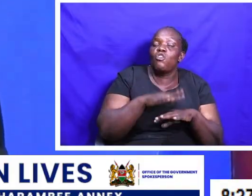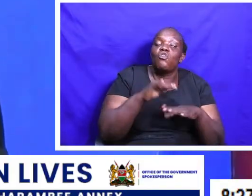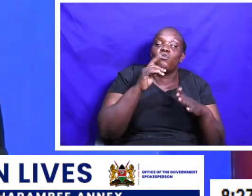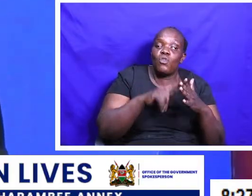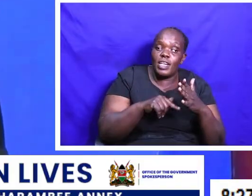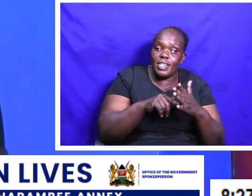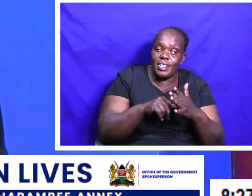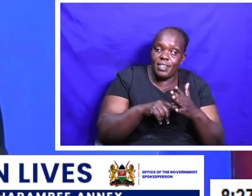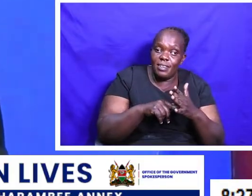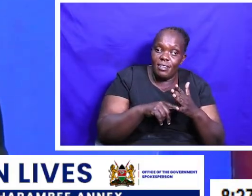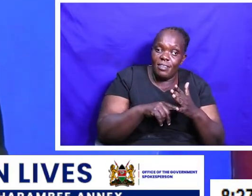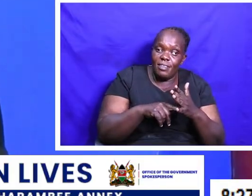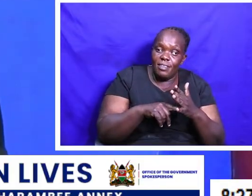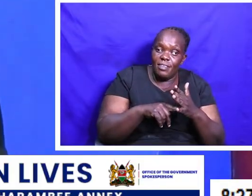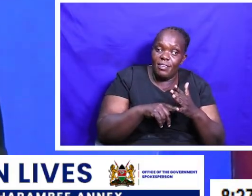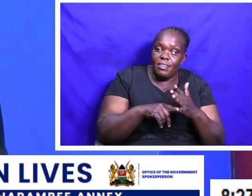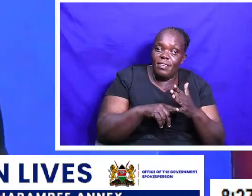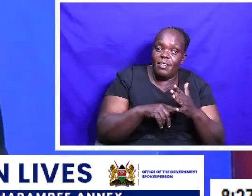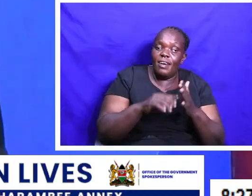called Nicholas Ndeke,